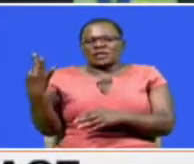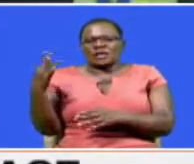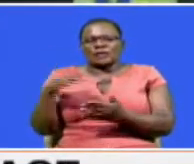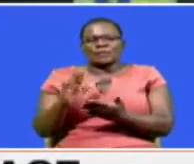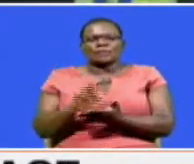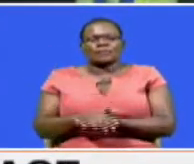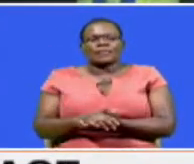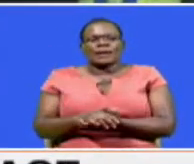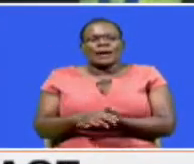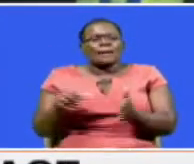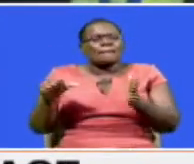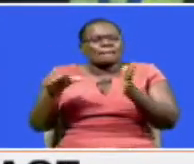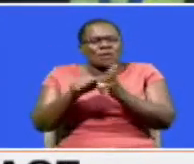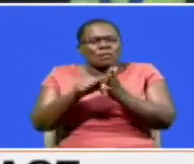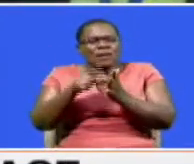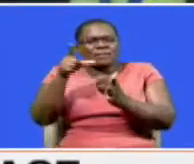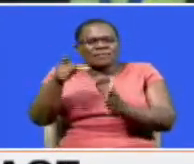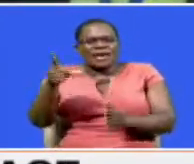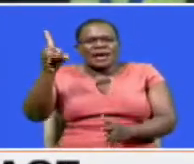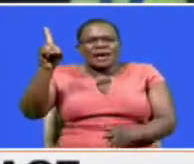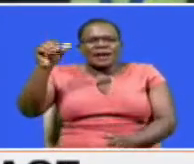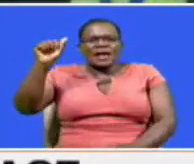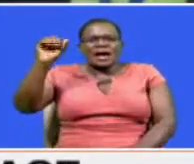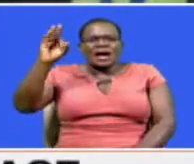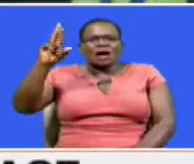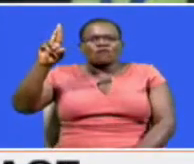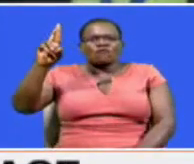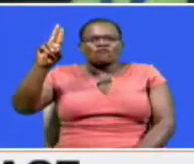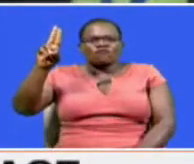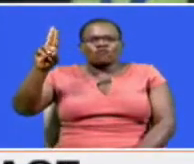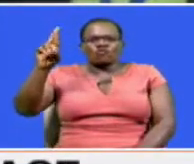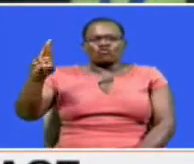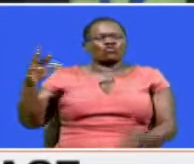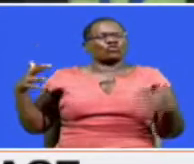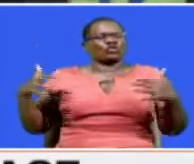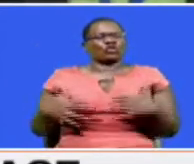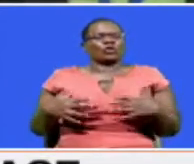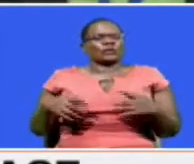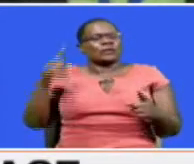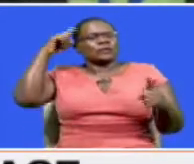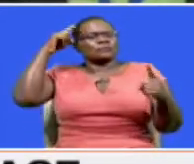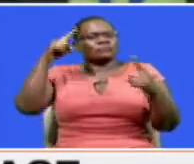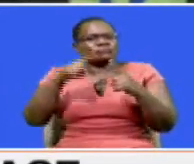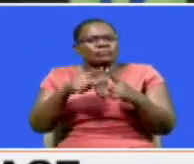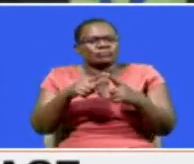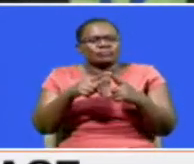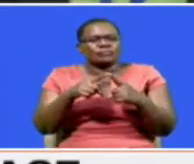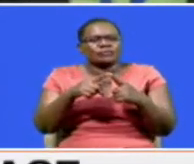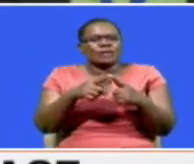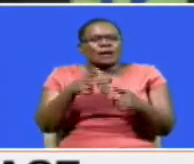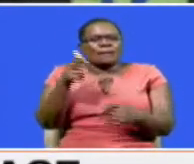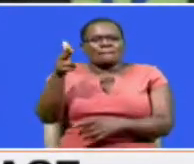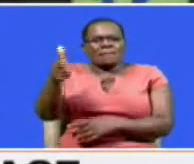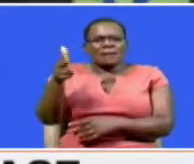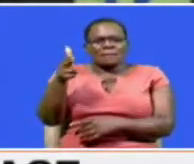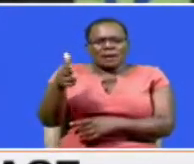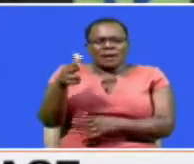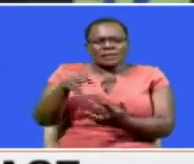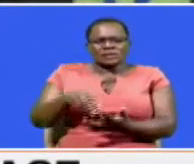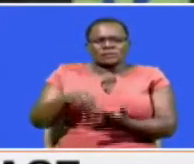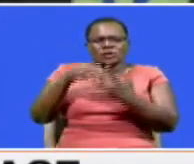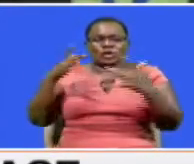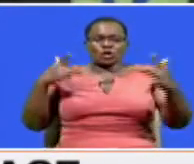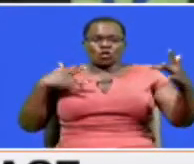2003. The atrocities in Darfur are alarming. The targeted interracial attacks are